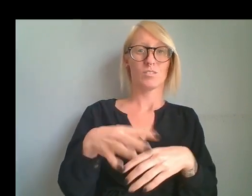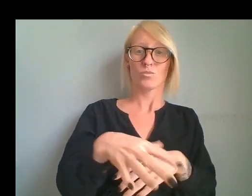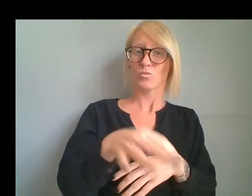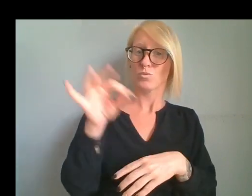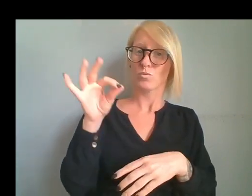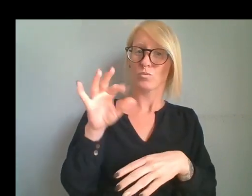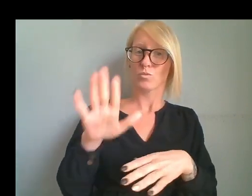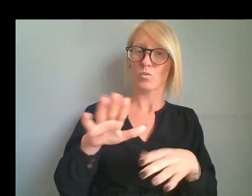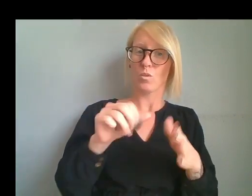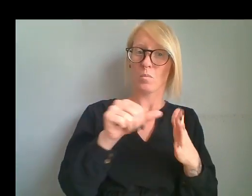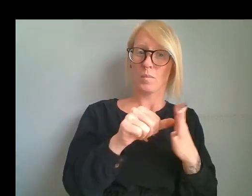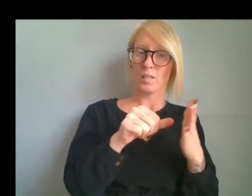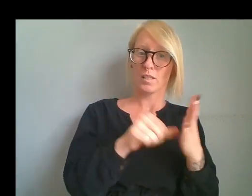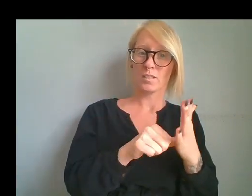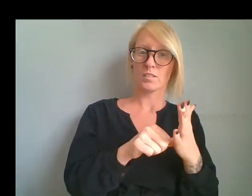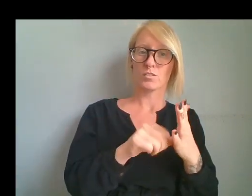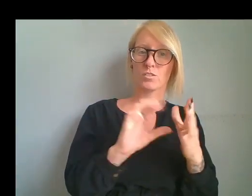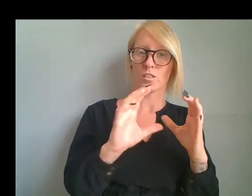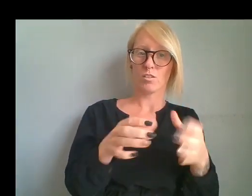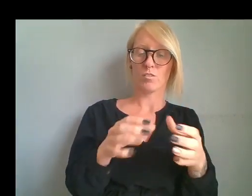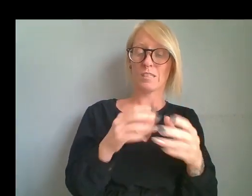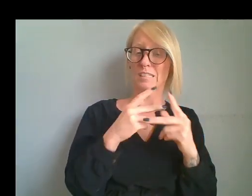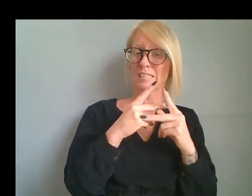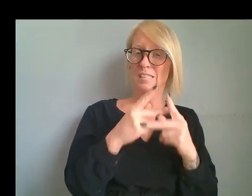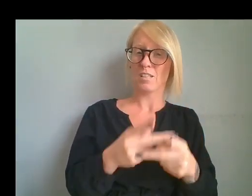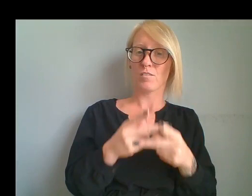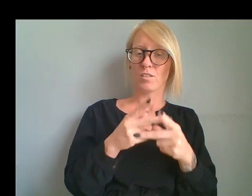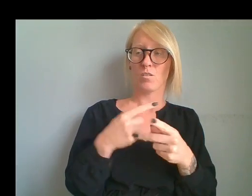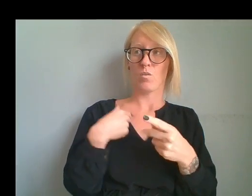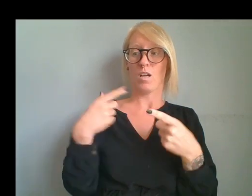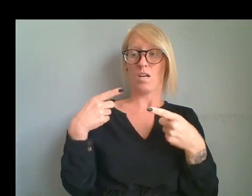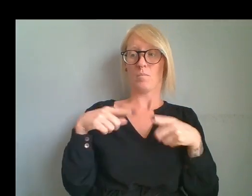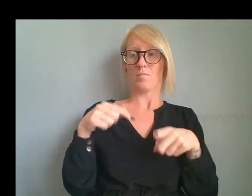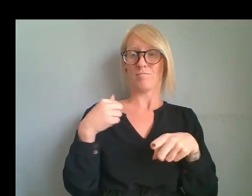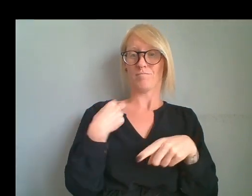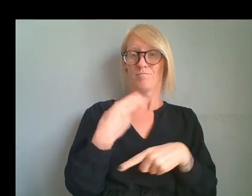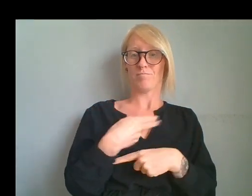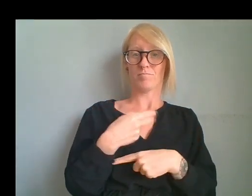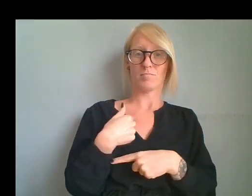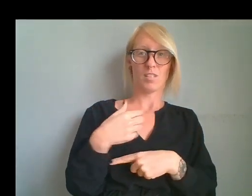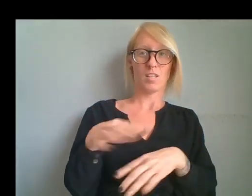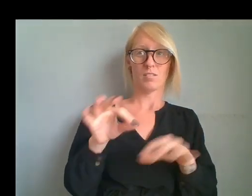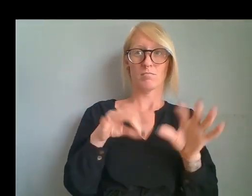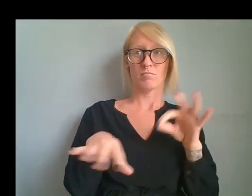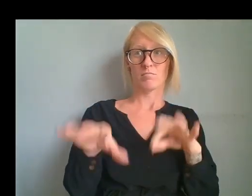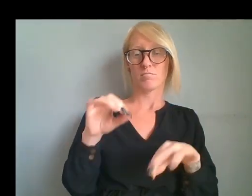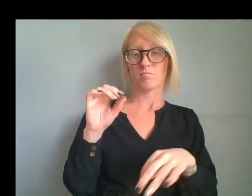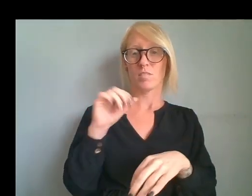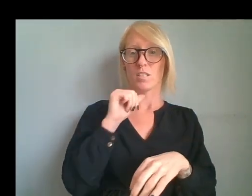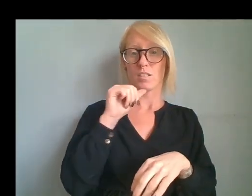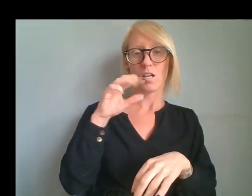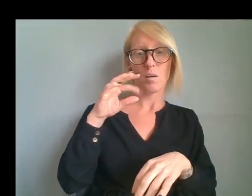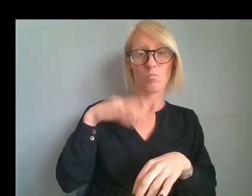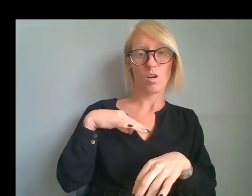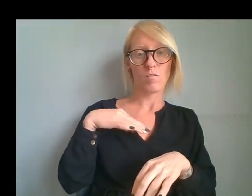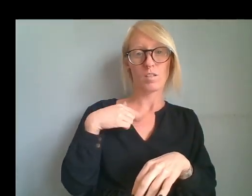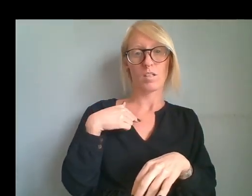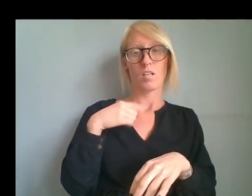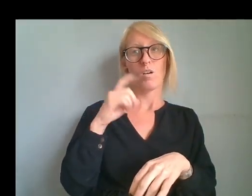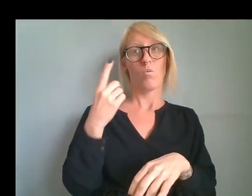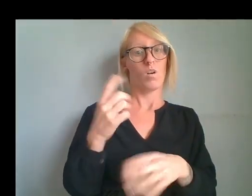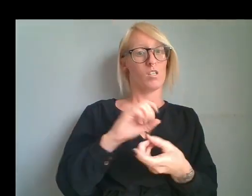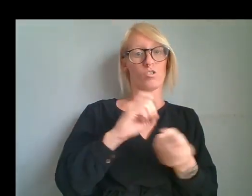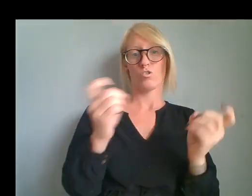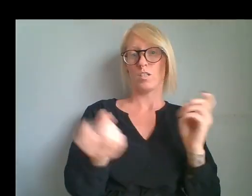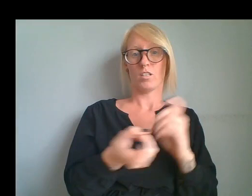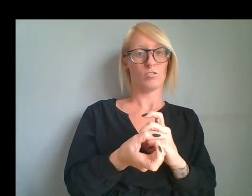because what had happened to us is I went through, I selected nonprofit, all these different things, and then I had to make one change, and